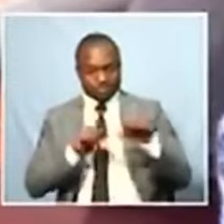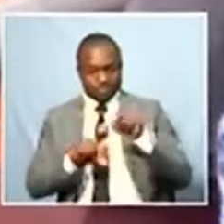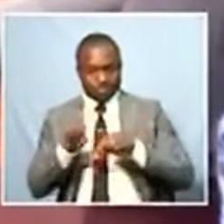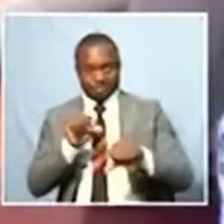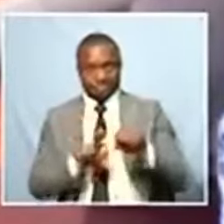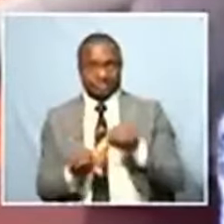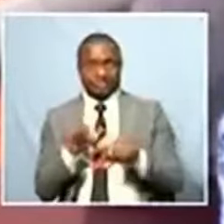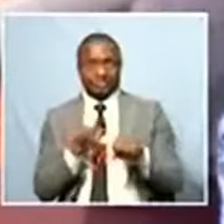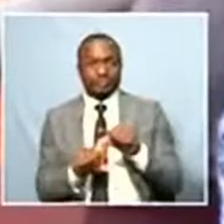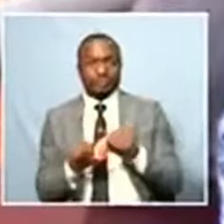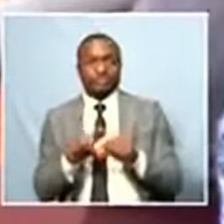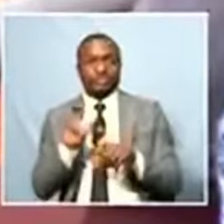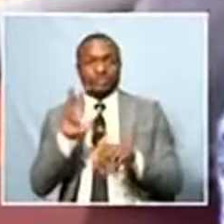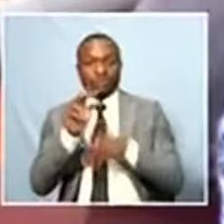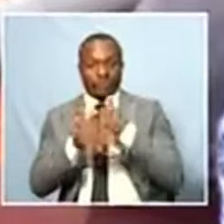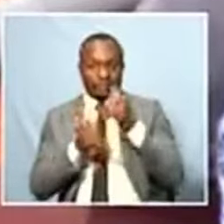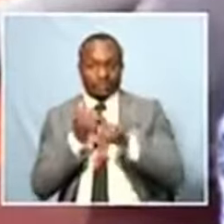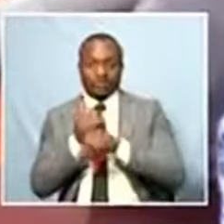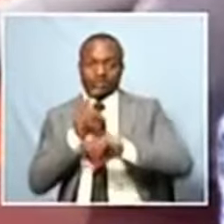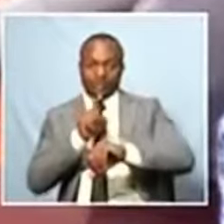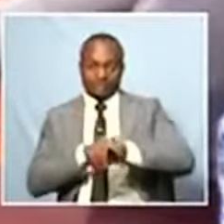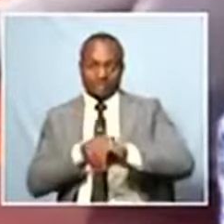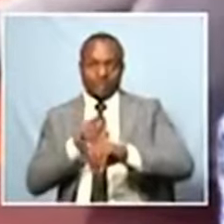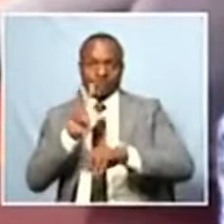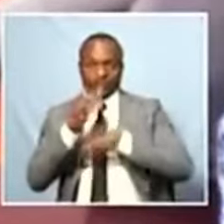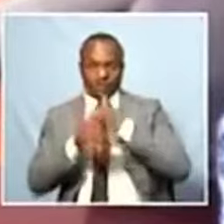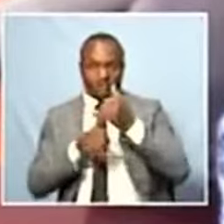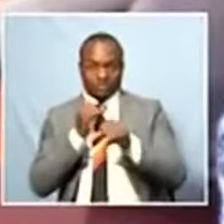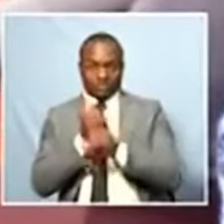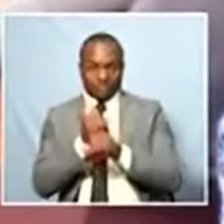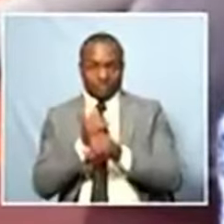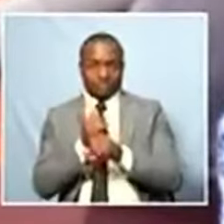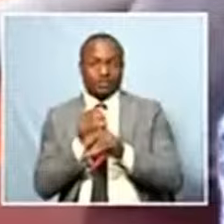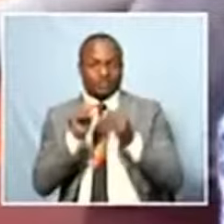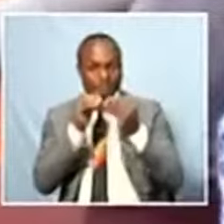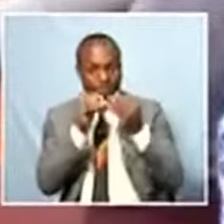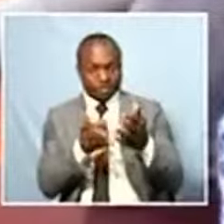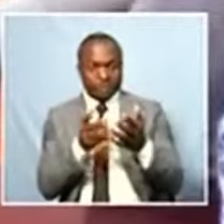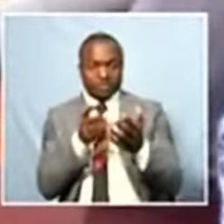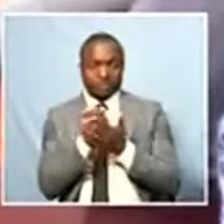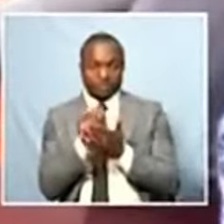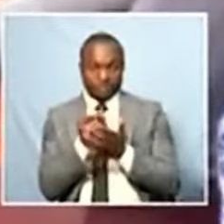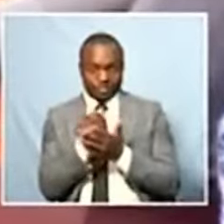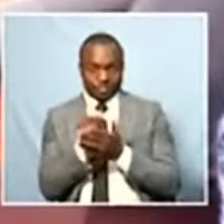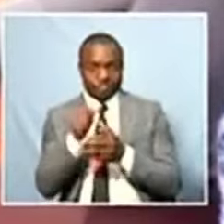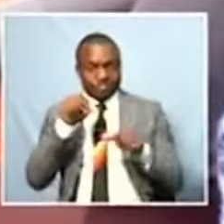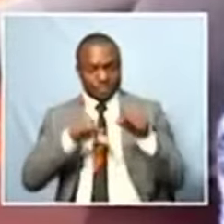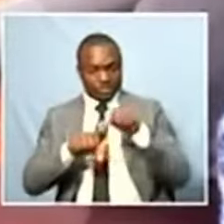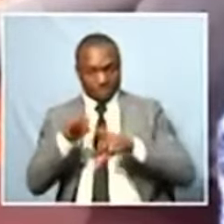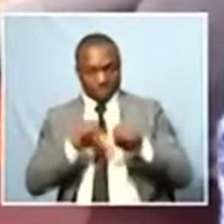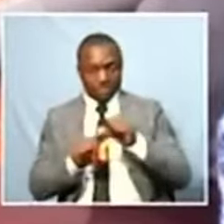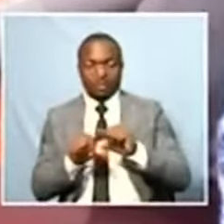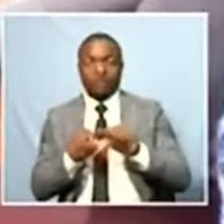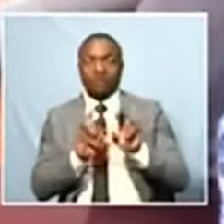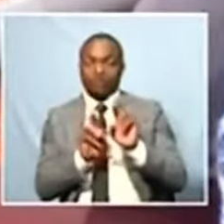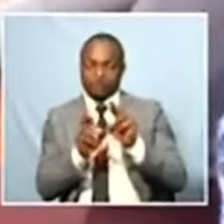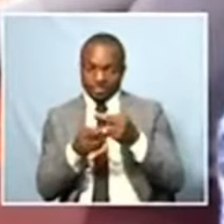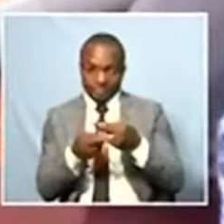to the 3-year cycle. That is, the 3-year cycle presented some financial audit